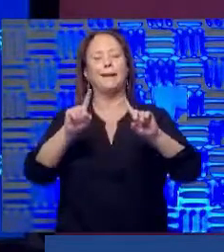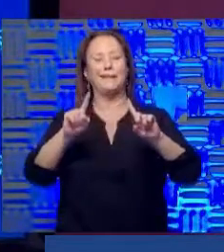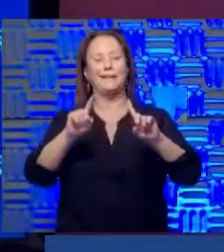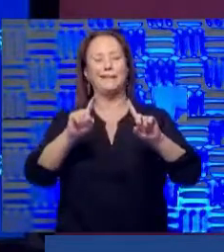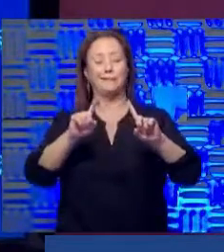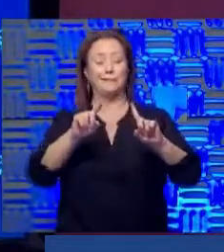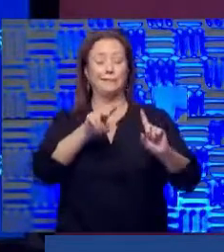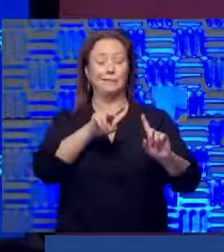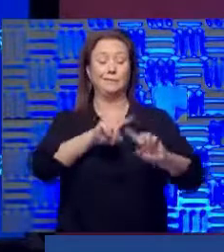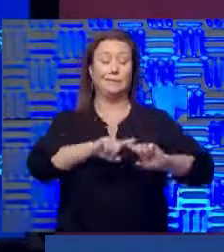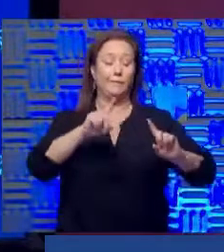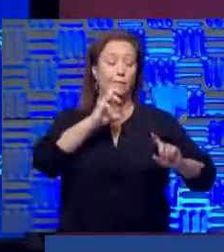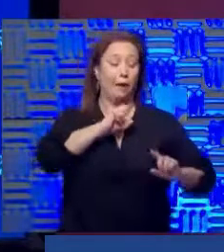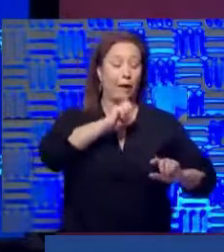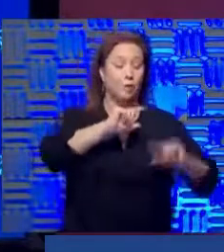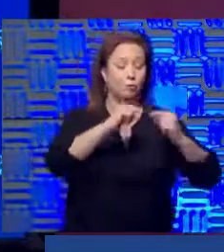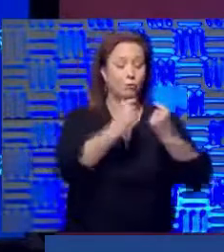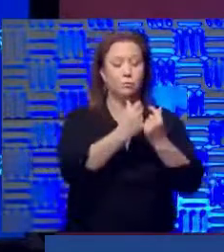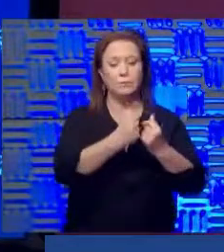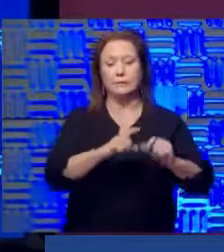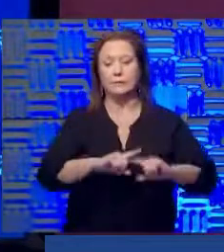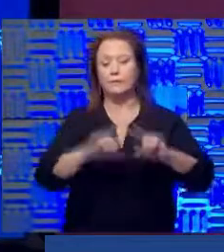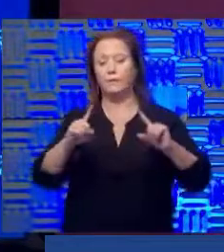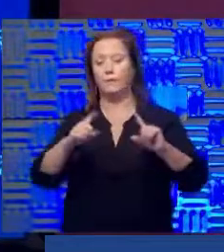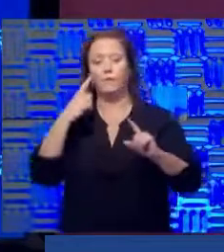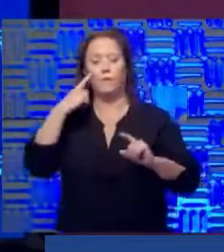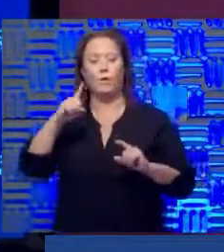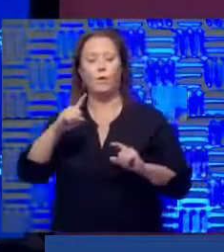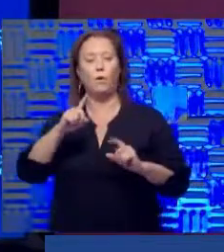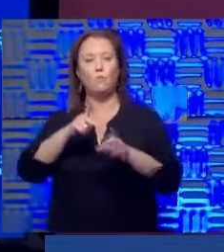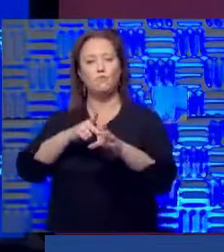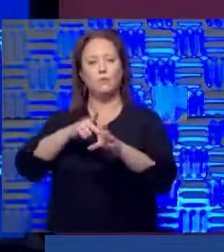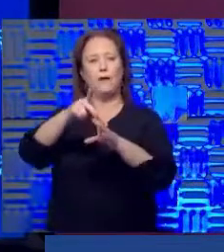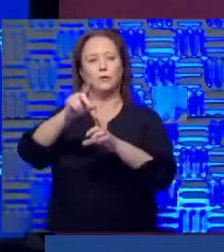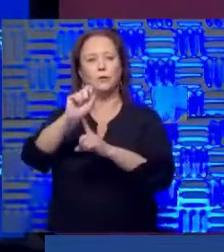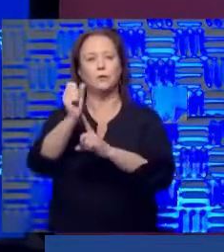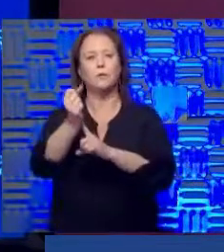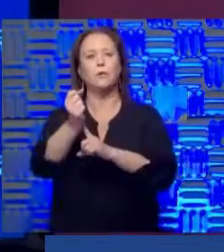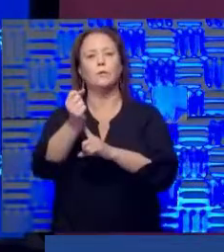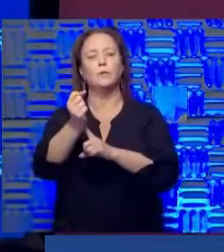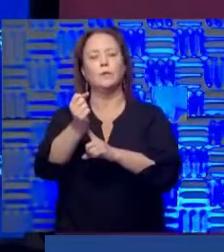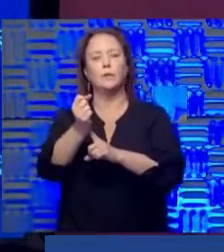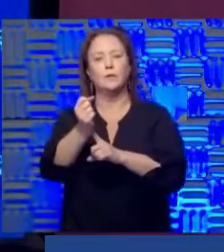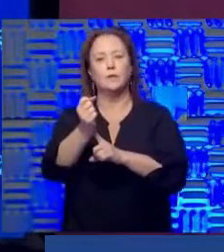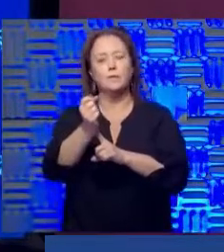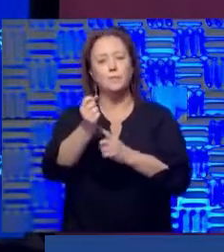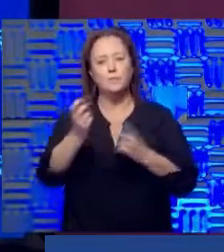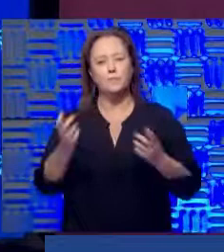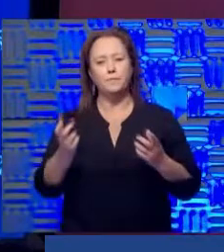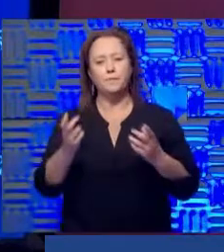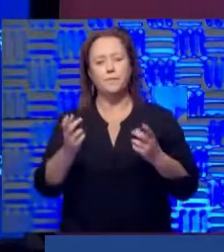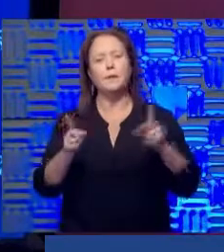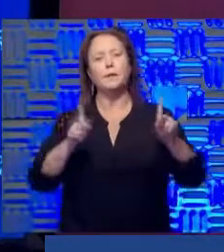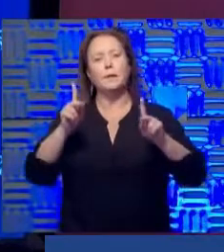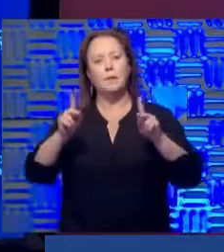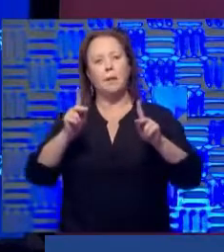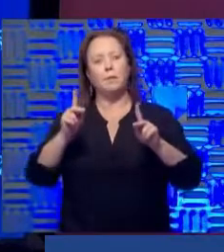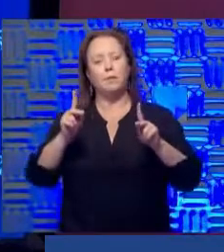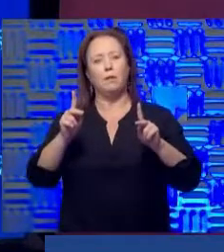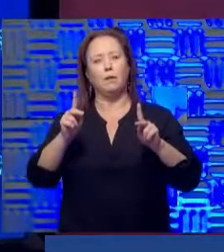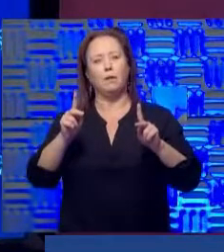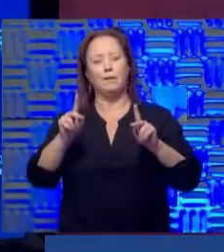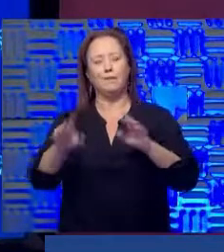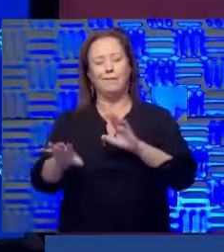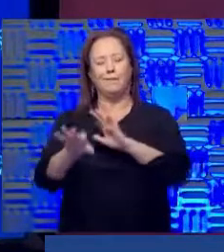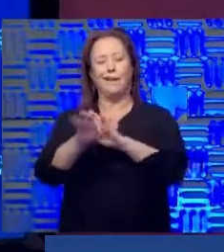groups. It looks very different for different professional situations. And people have been able to find